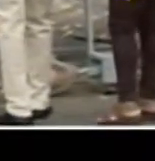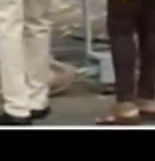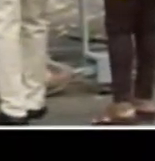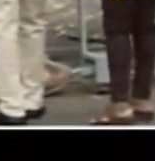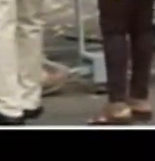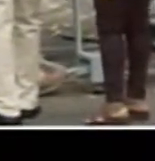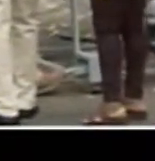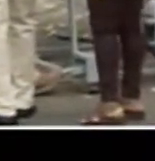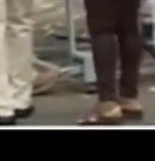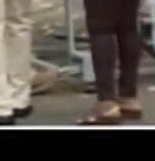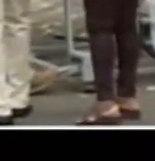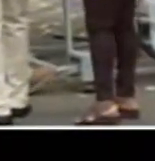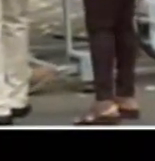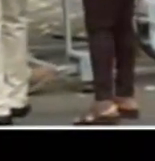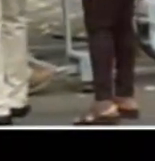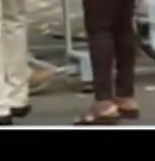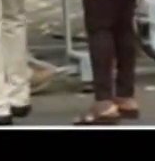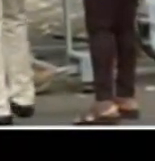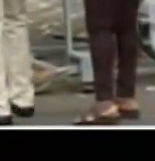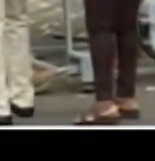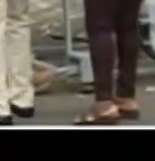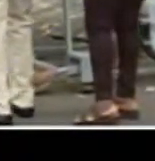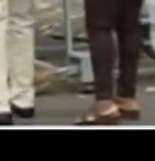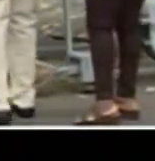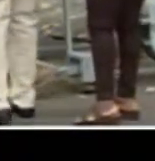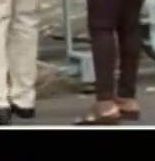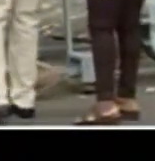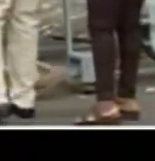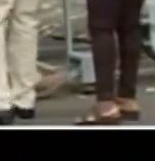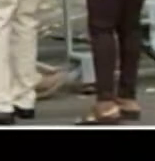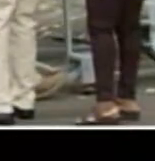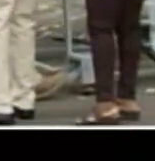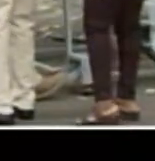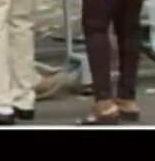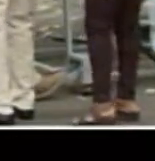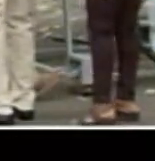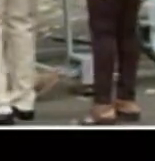there being updated on what is happening from the Afya house. Unajua